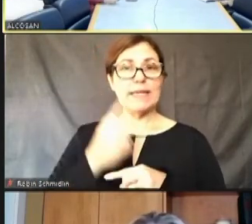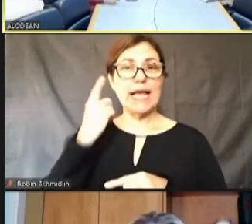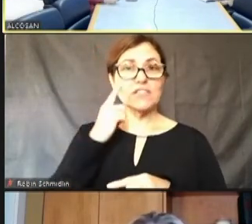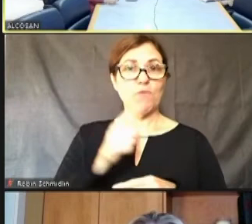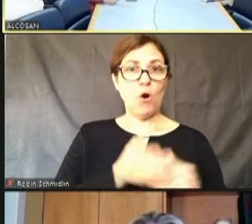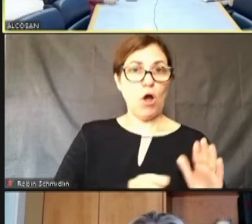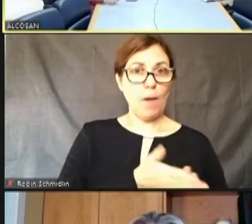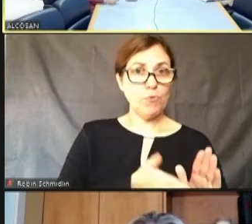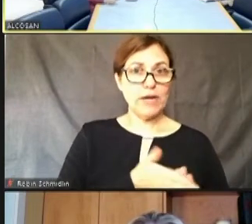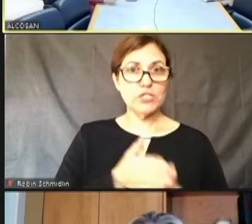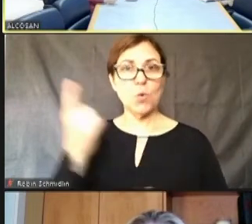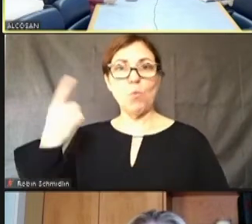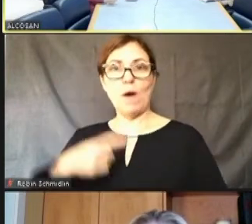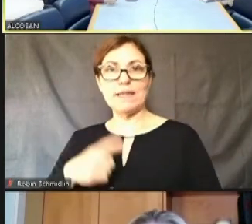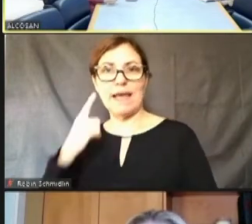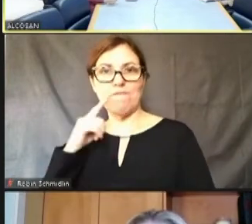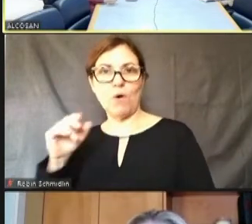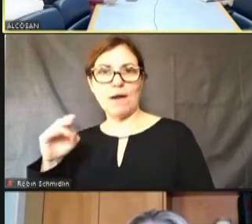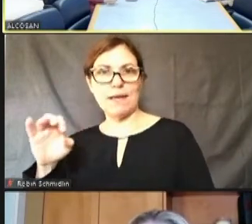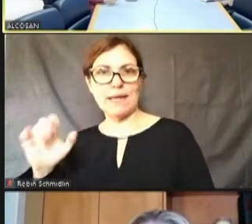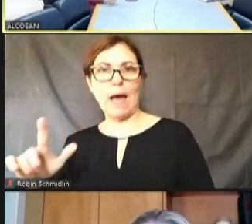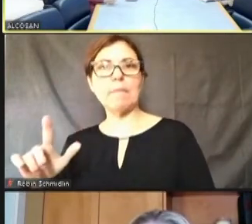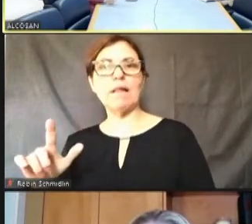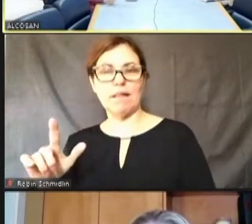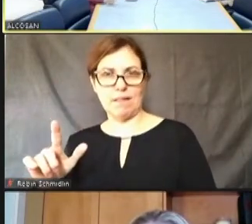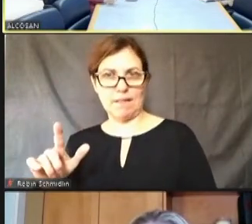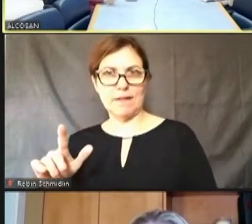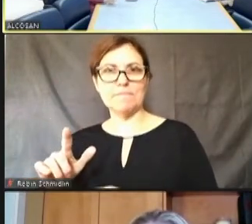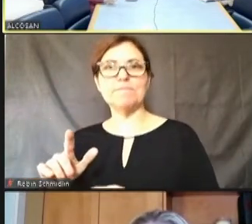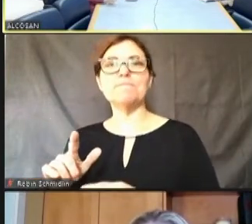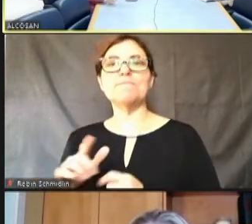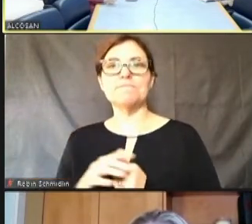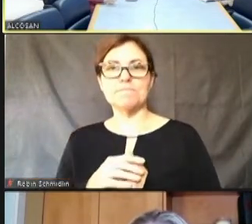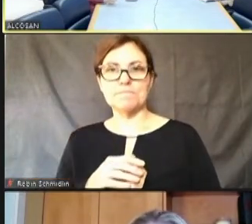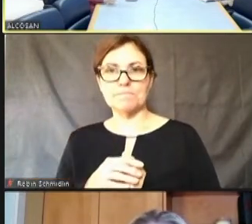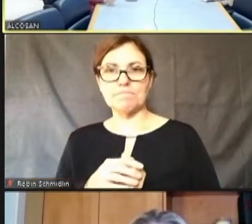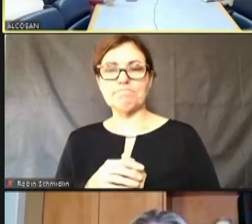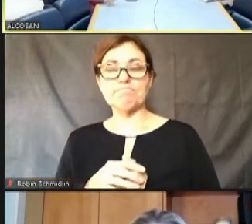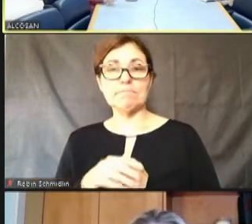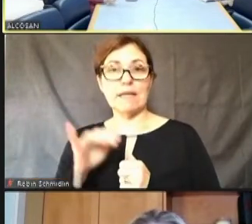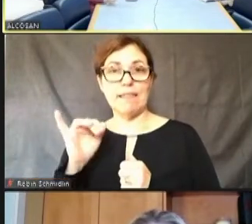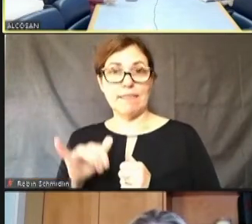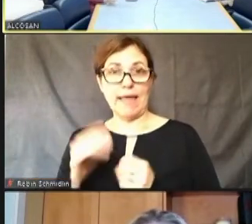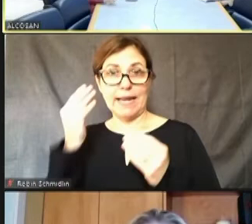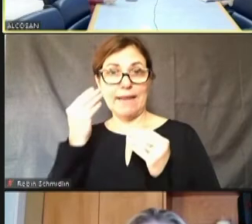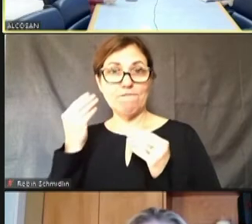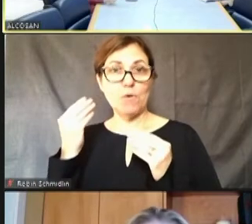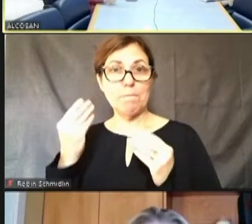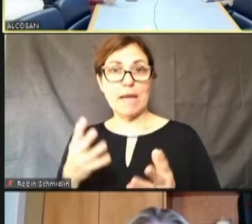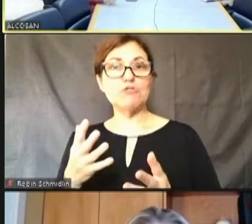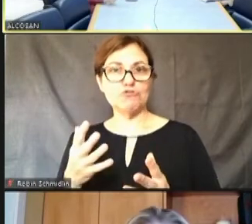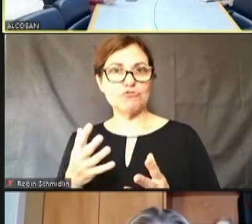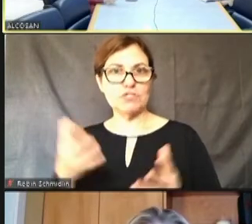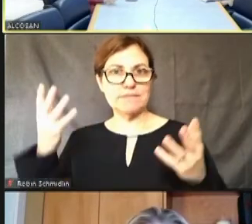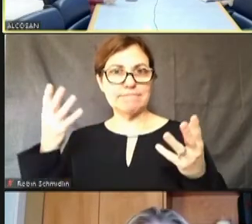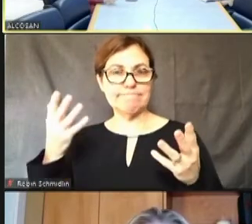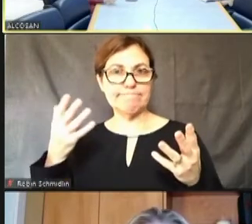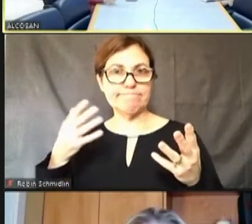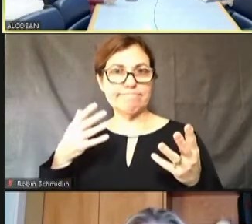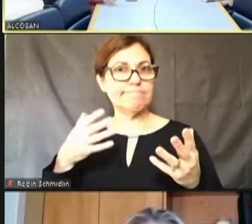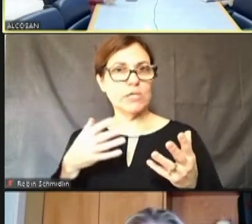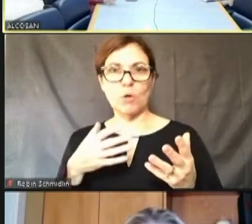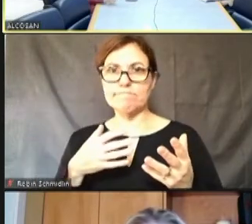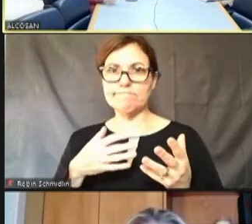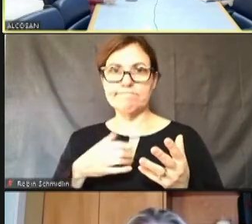side. And then once that information is all provided, I will compile all that information actually